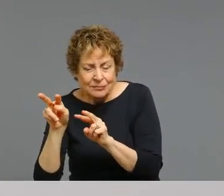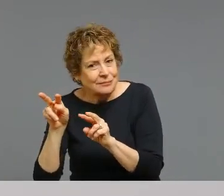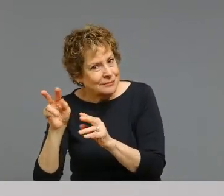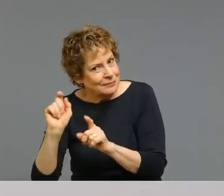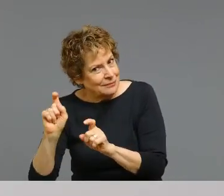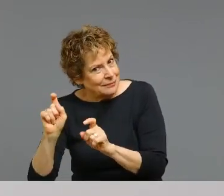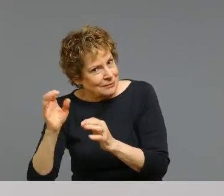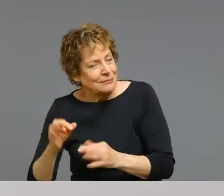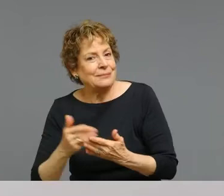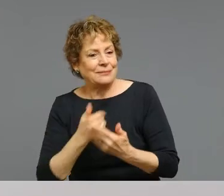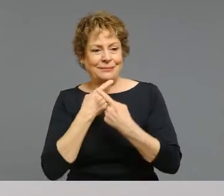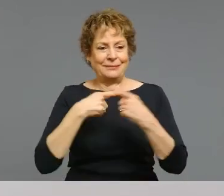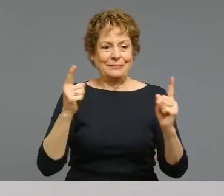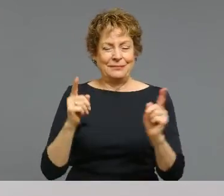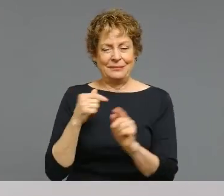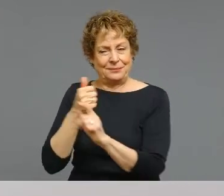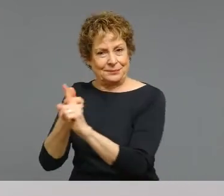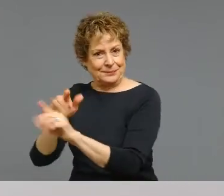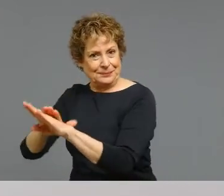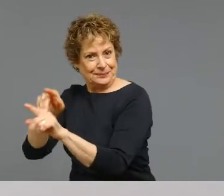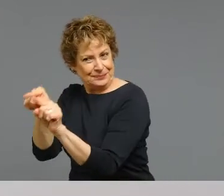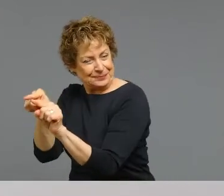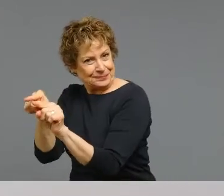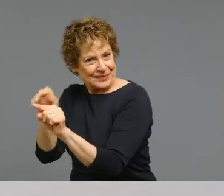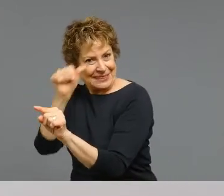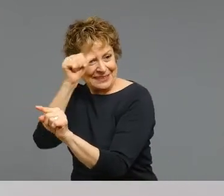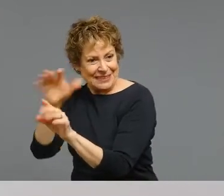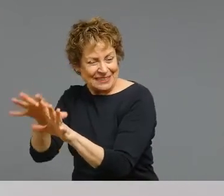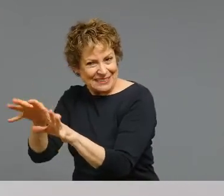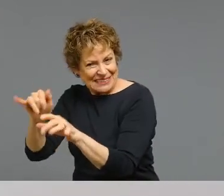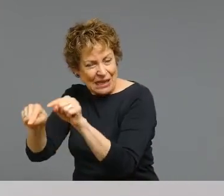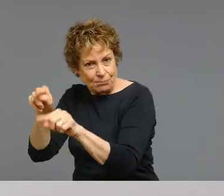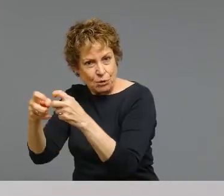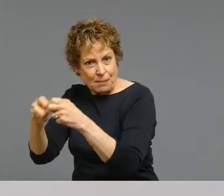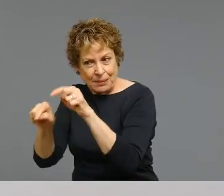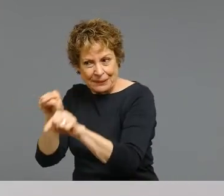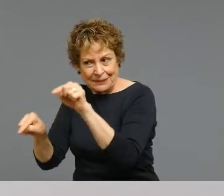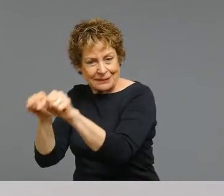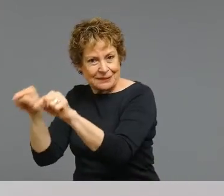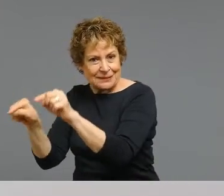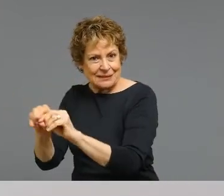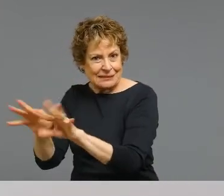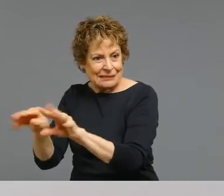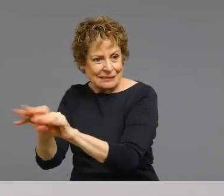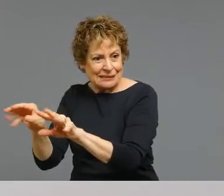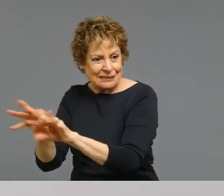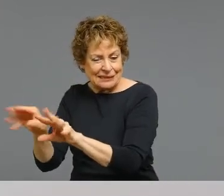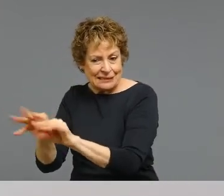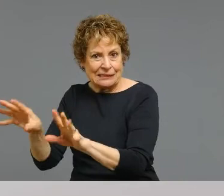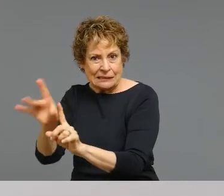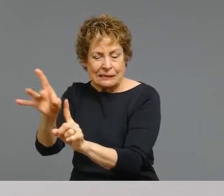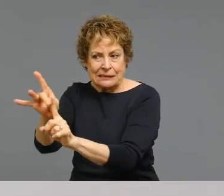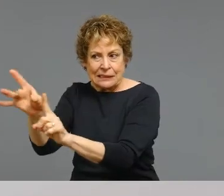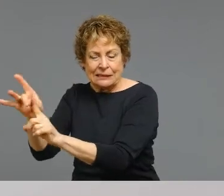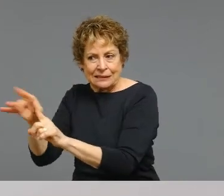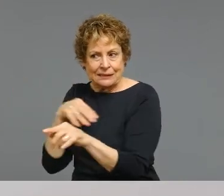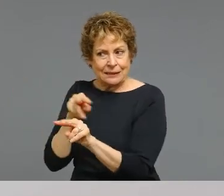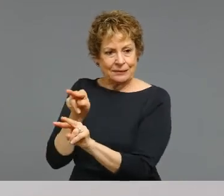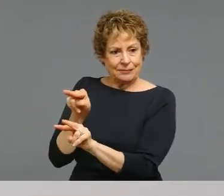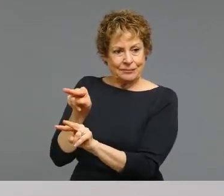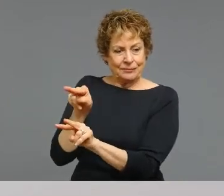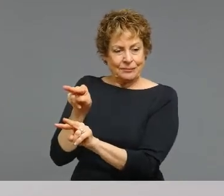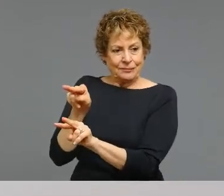announcements. We're still getting numbers of COVID cases reported each day. We're much lower than we were